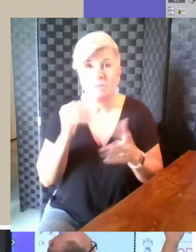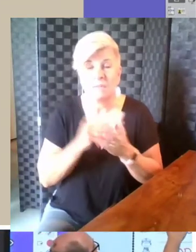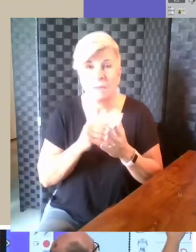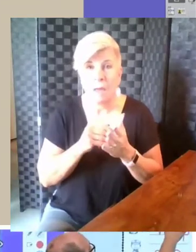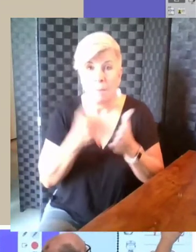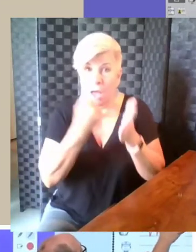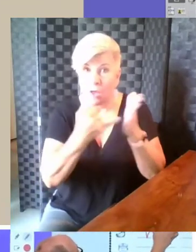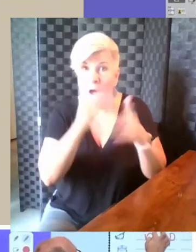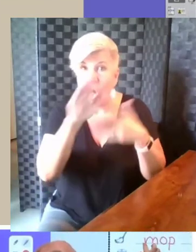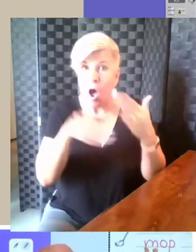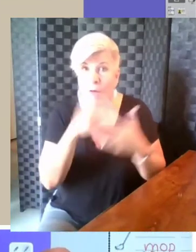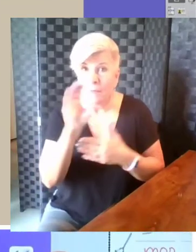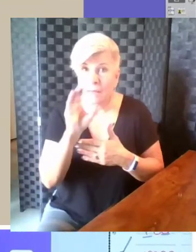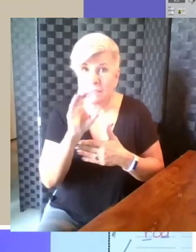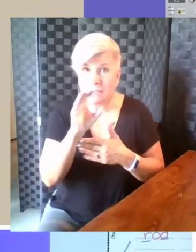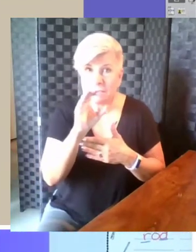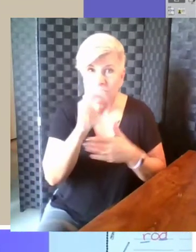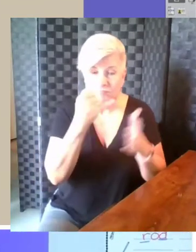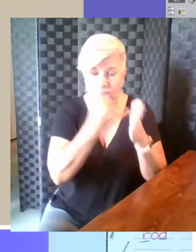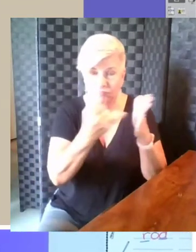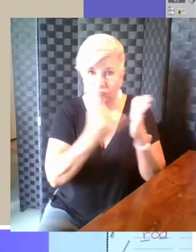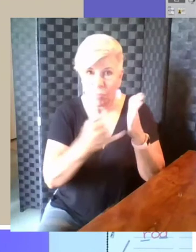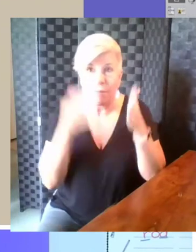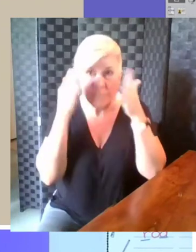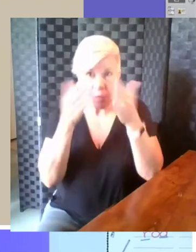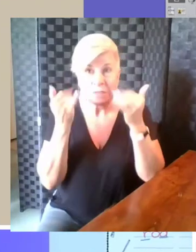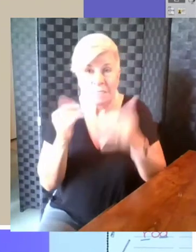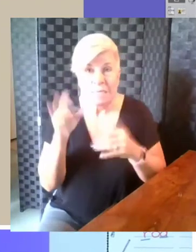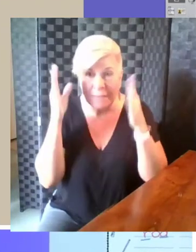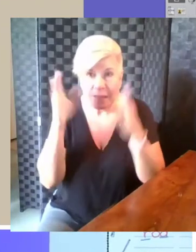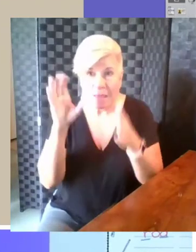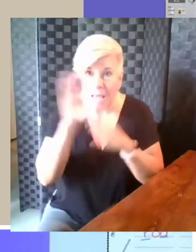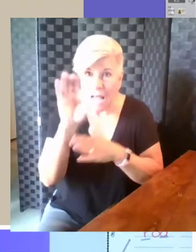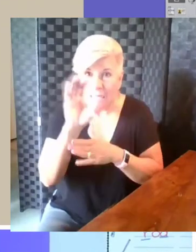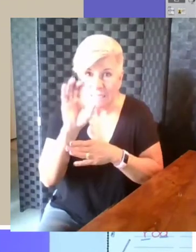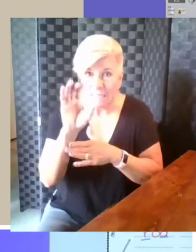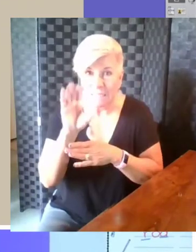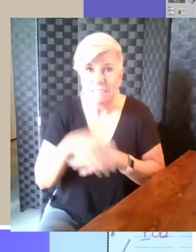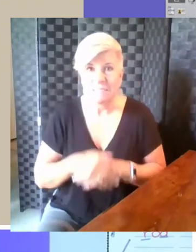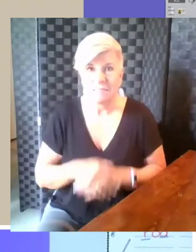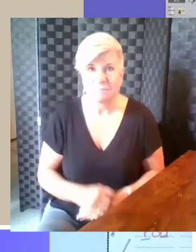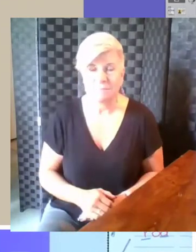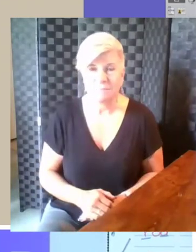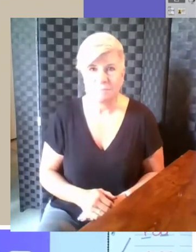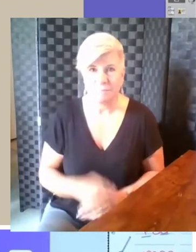underline all the consonants again, because that's the focus of today's lesson.